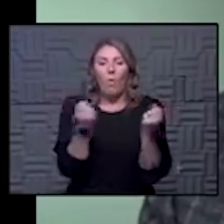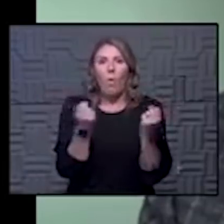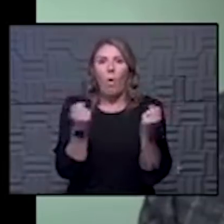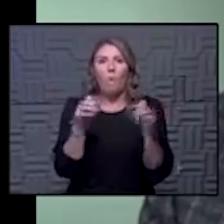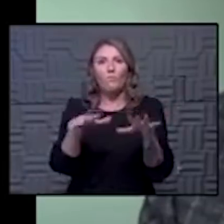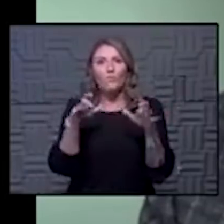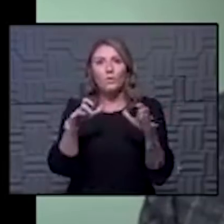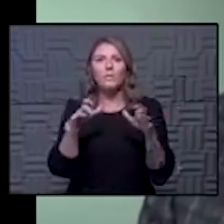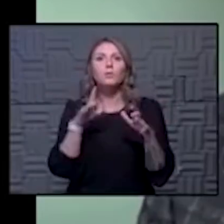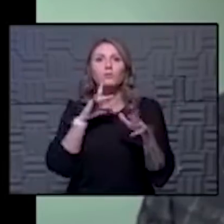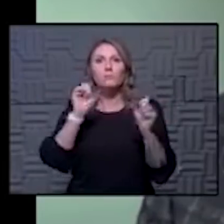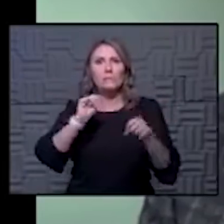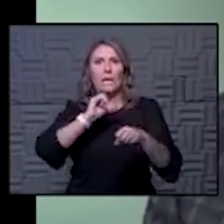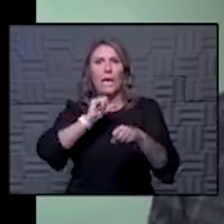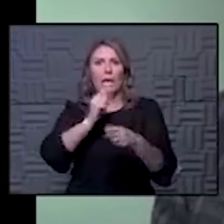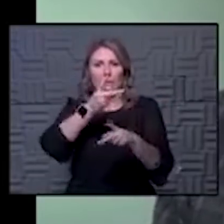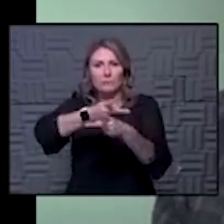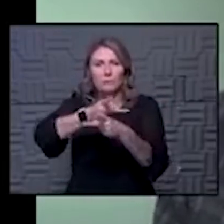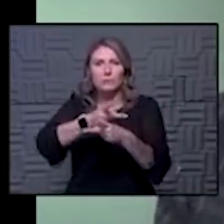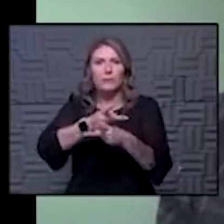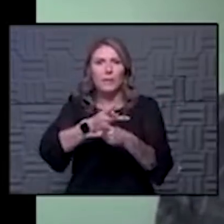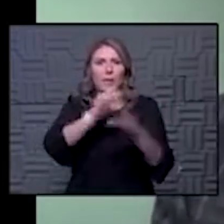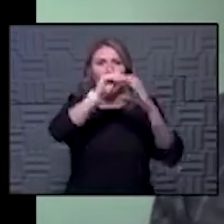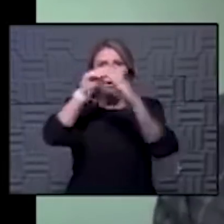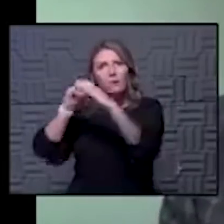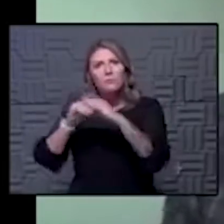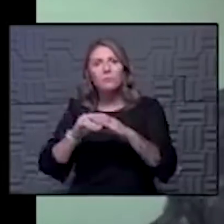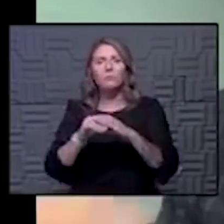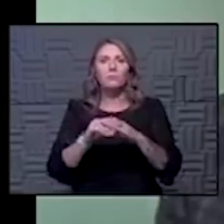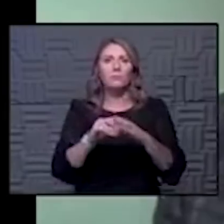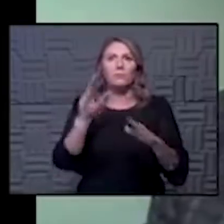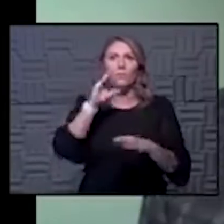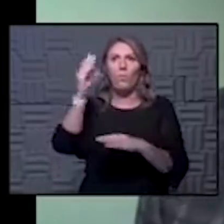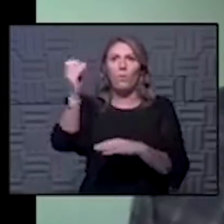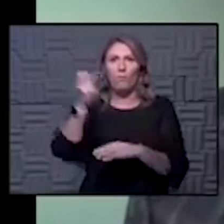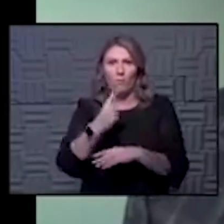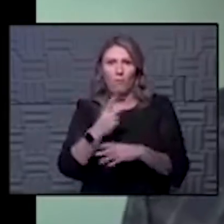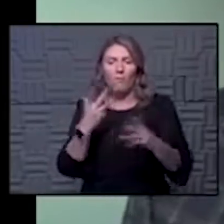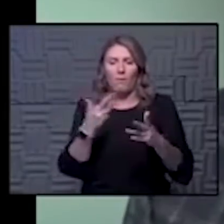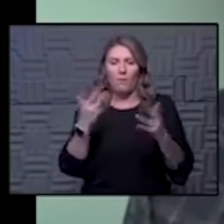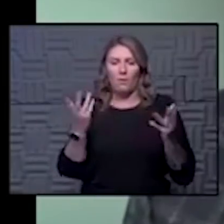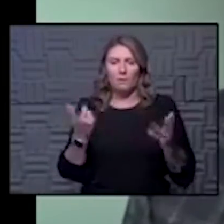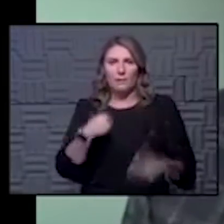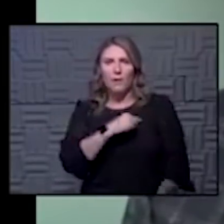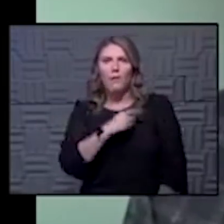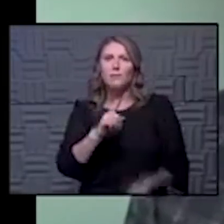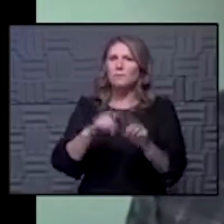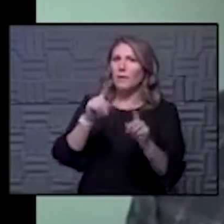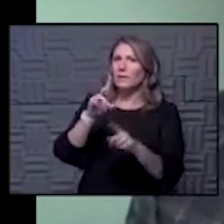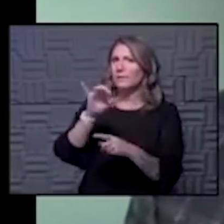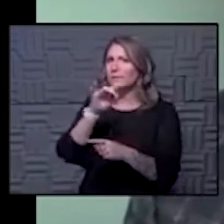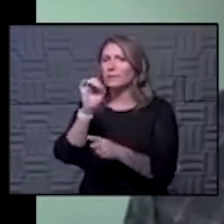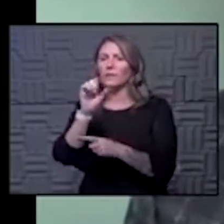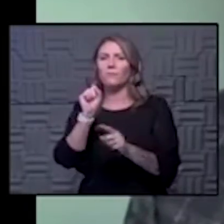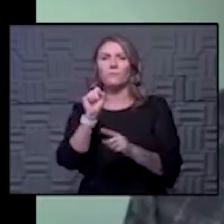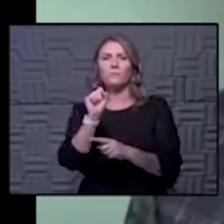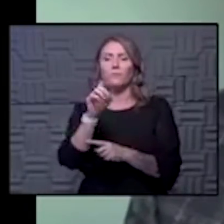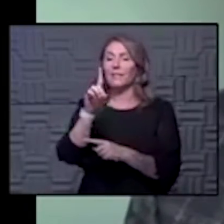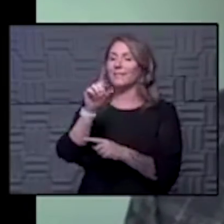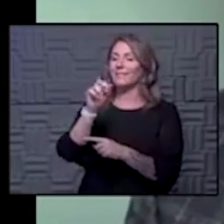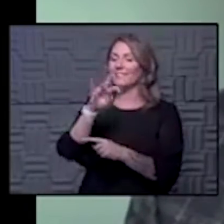that we know that it'll come to us like that. But David, talk to us a little bit about the plans we've been working on